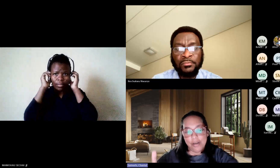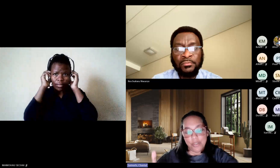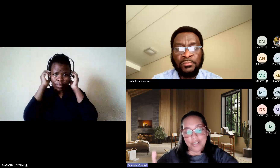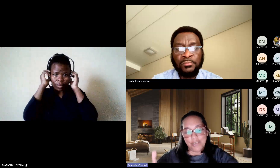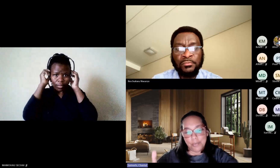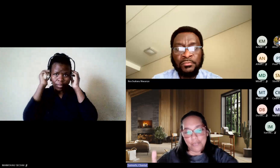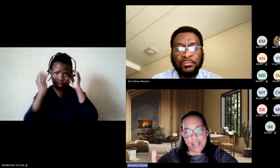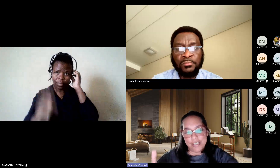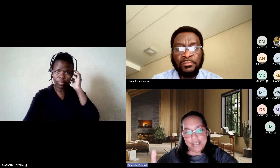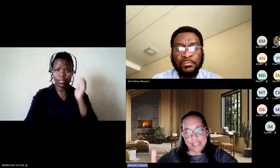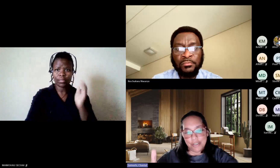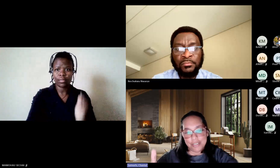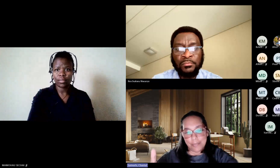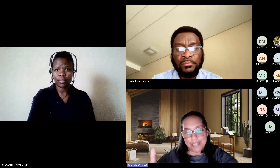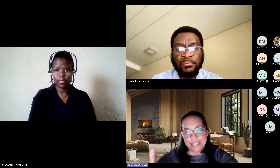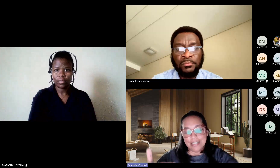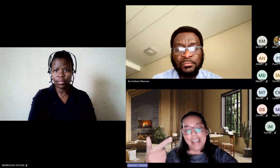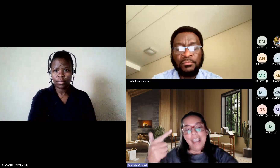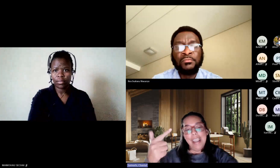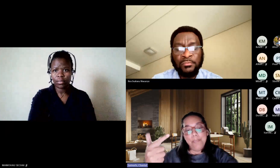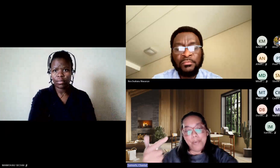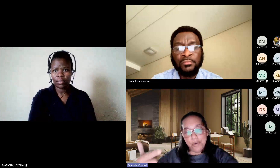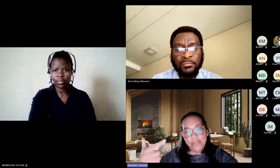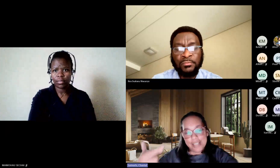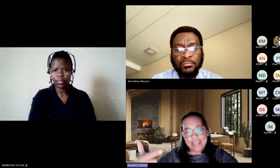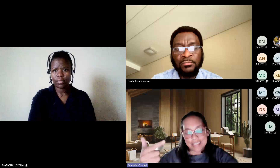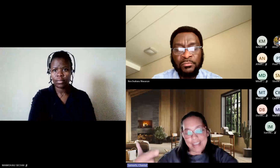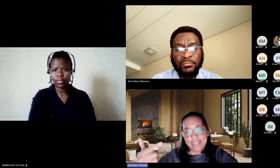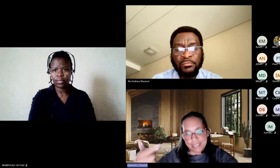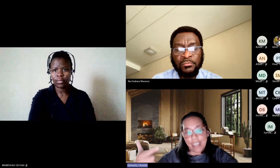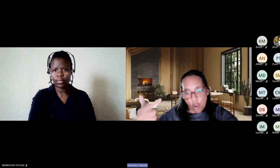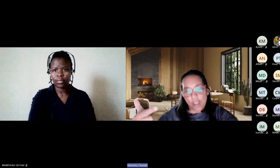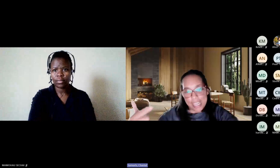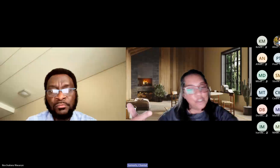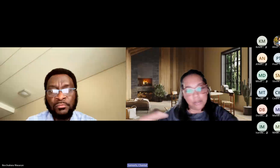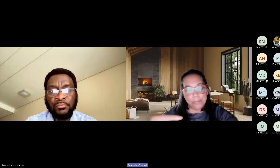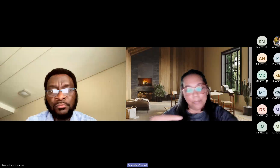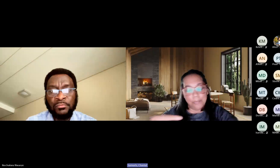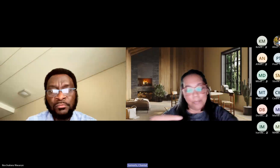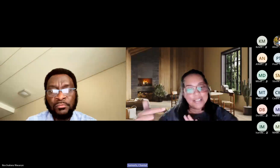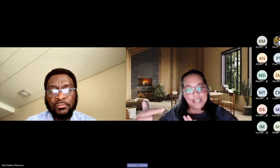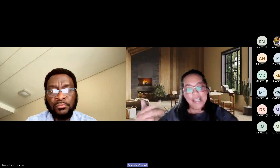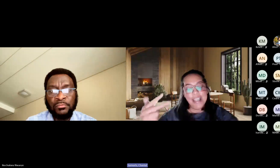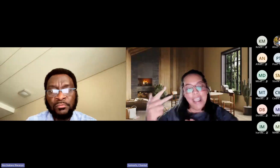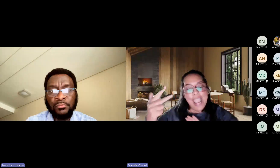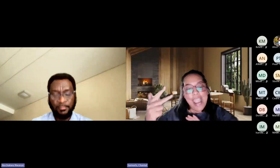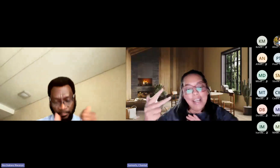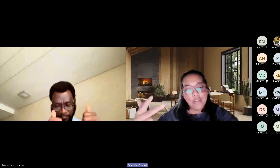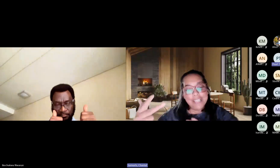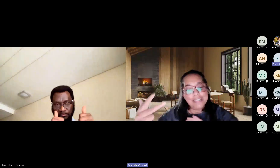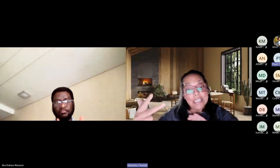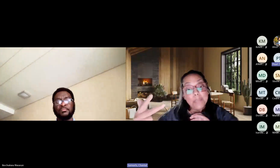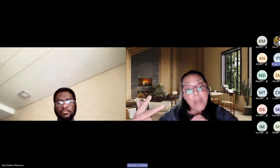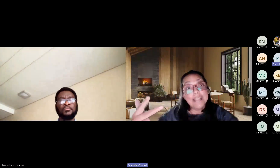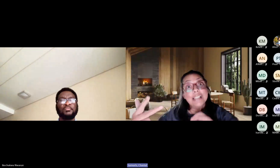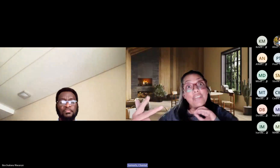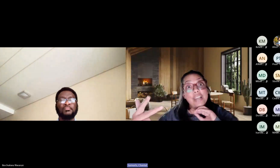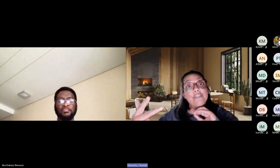for a learner with severe to profound intellectual disabilities. It proved in the study that they are educable, obviously. It looked